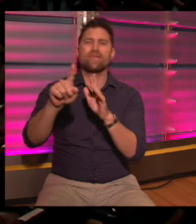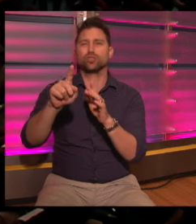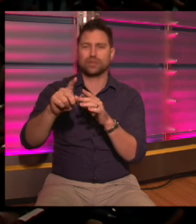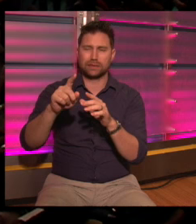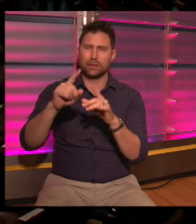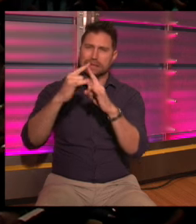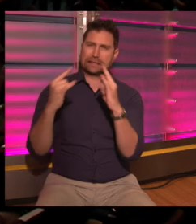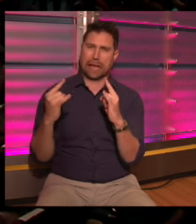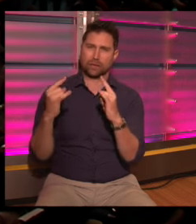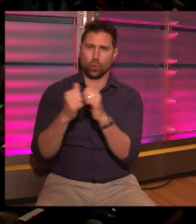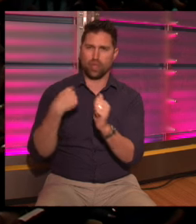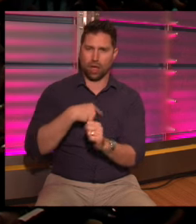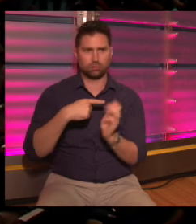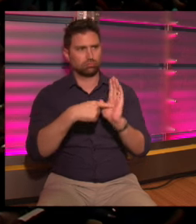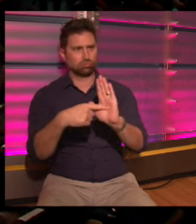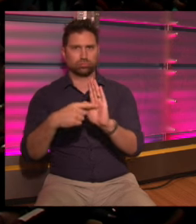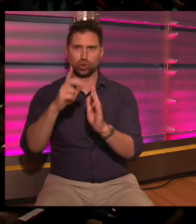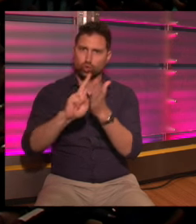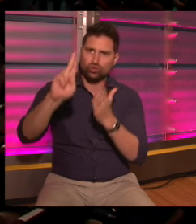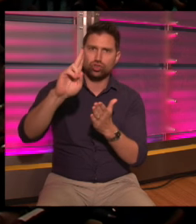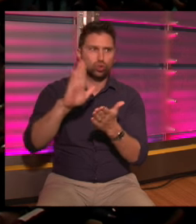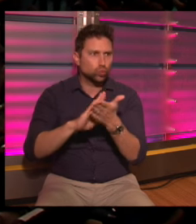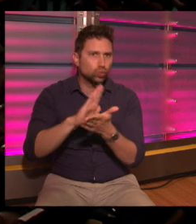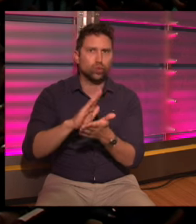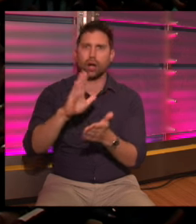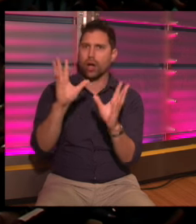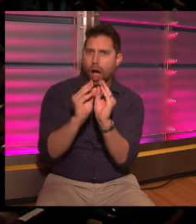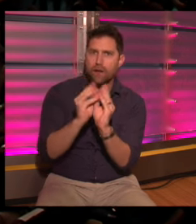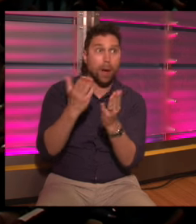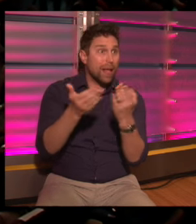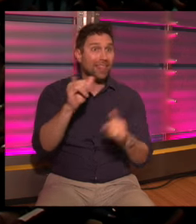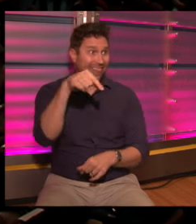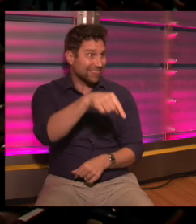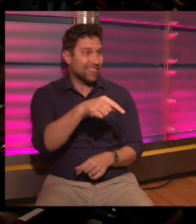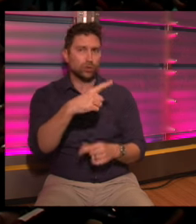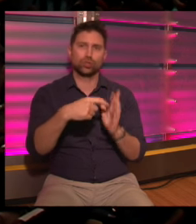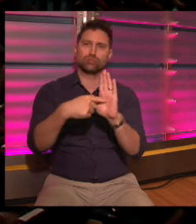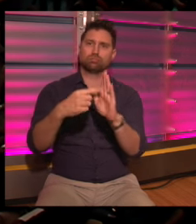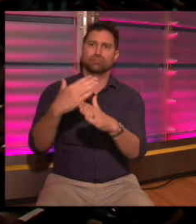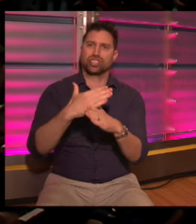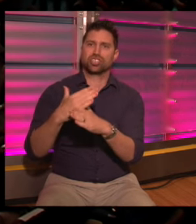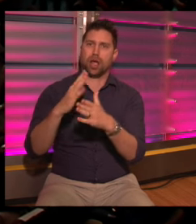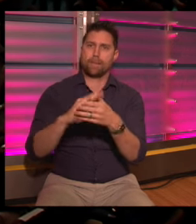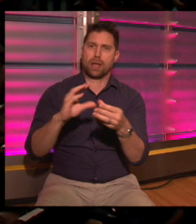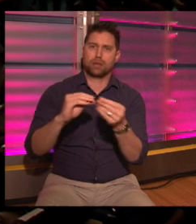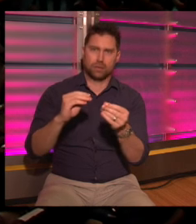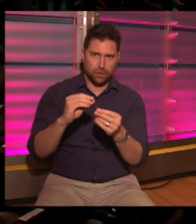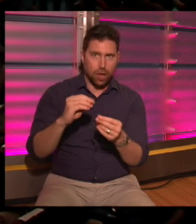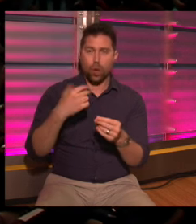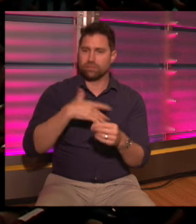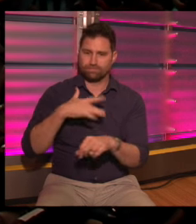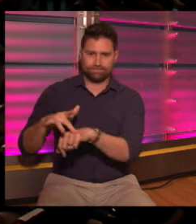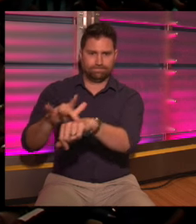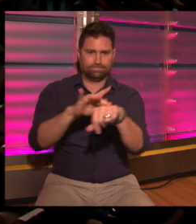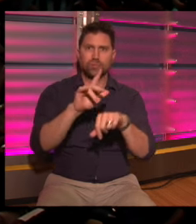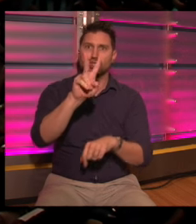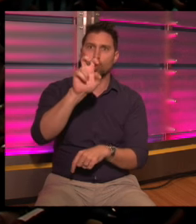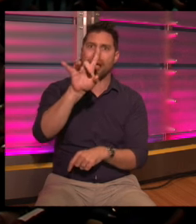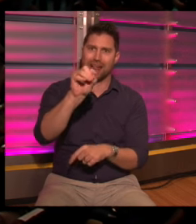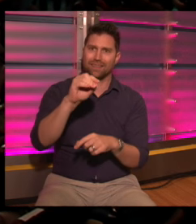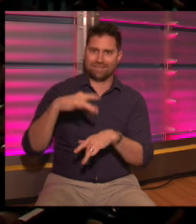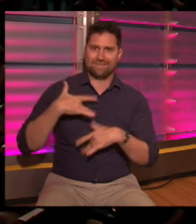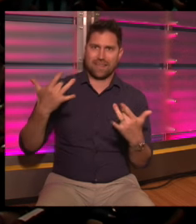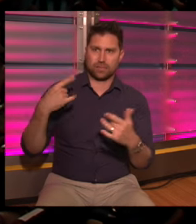universities, schools, conferences, places like this as well to get to share this message. I've done 286 events since